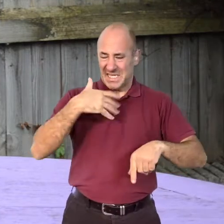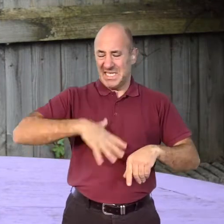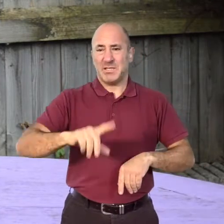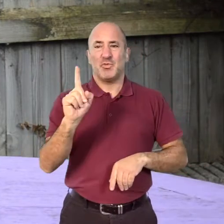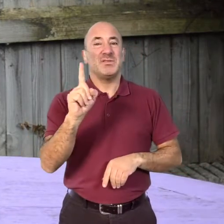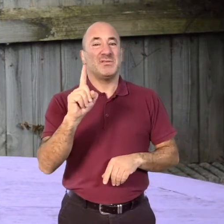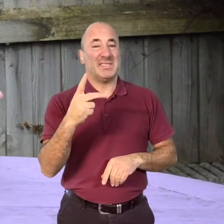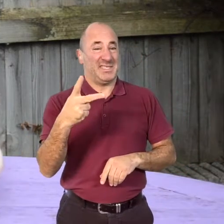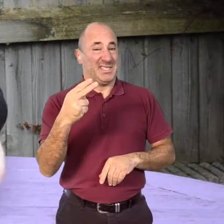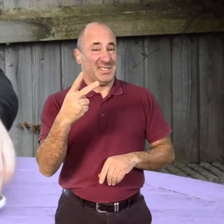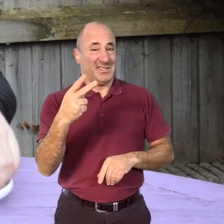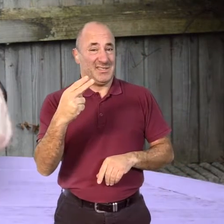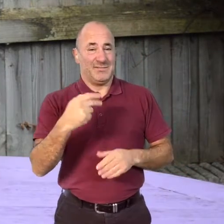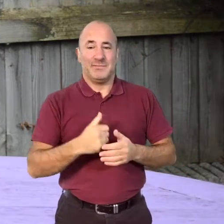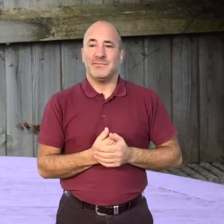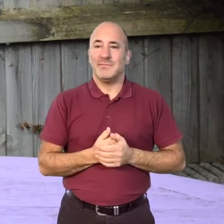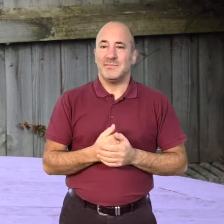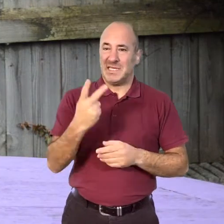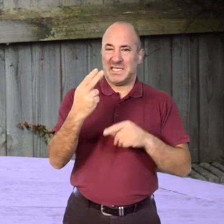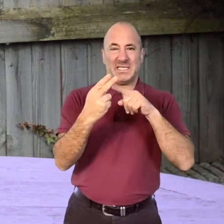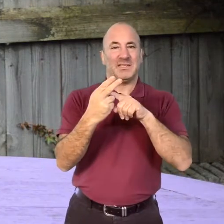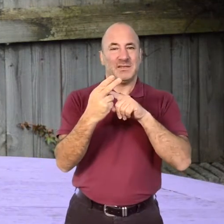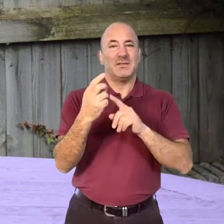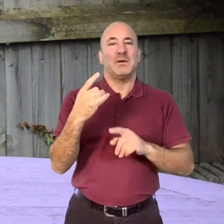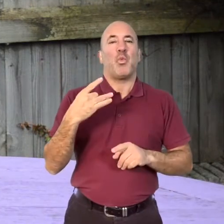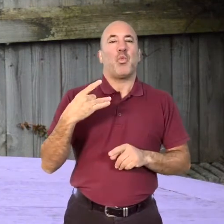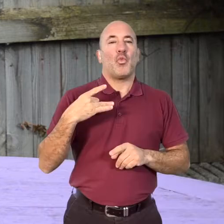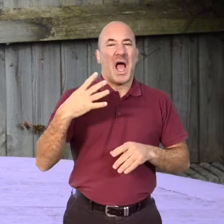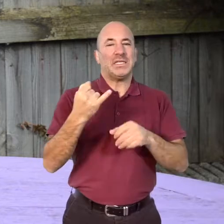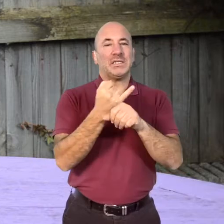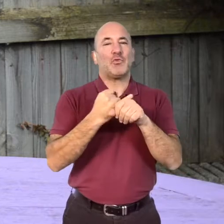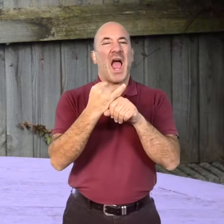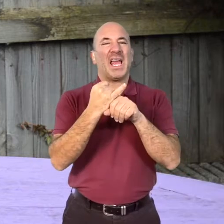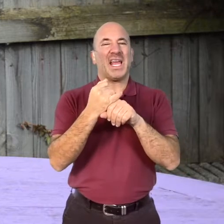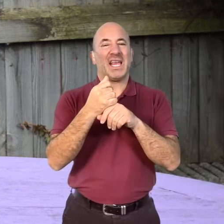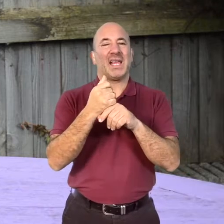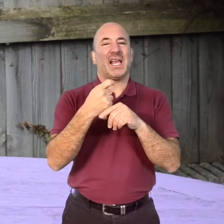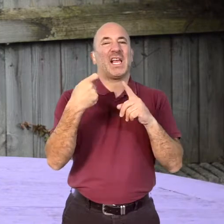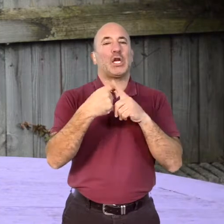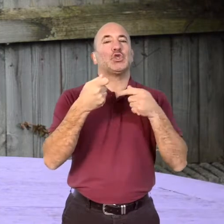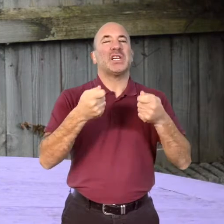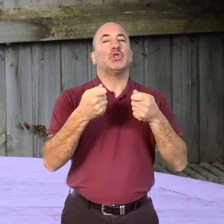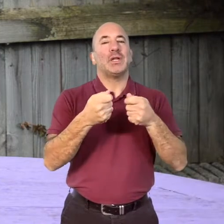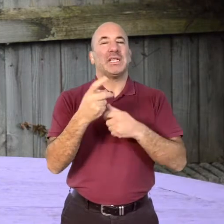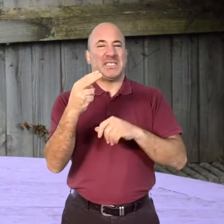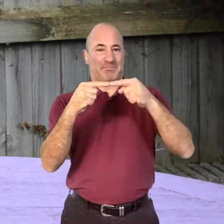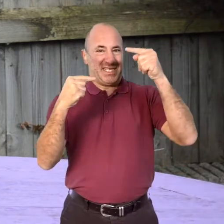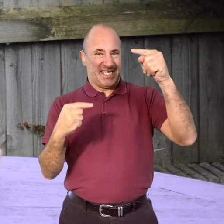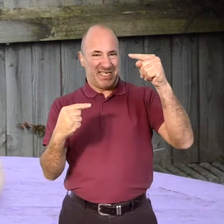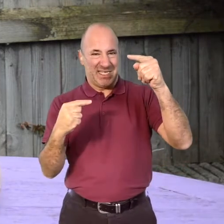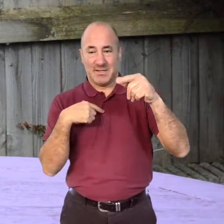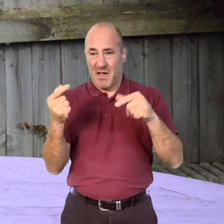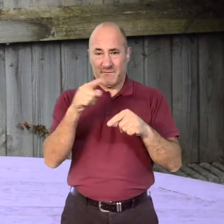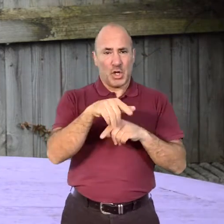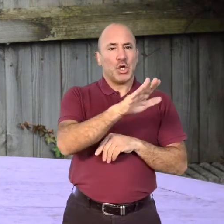this task is a pair of scissors. I've got these white and grey big kitchen scissors, and